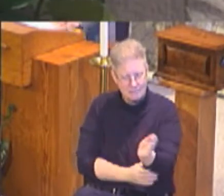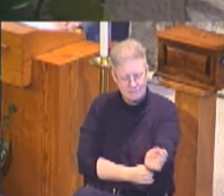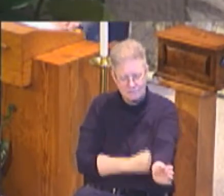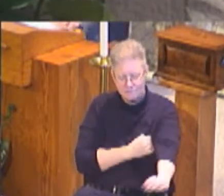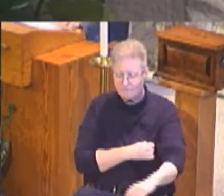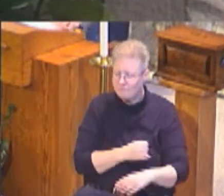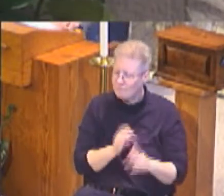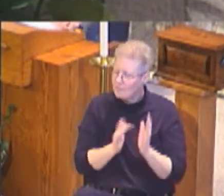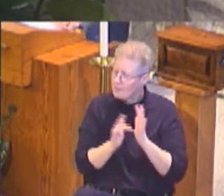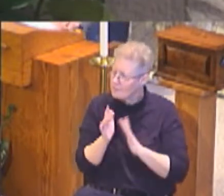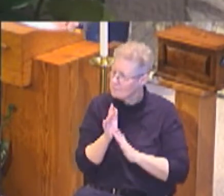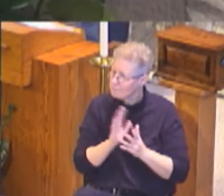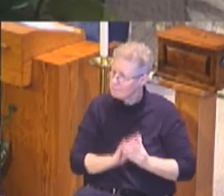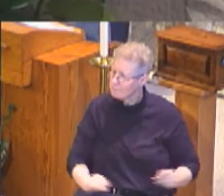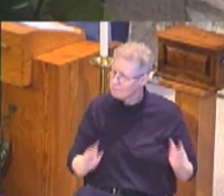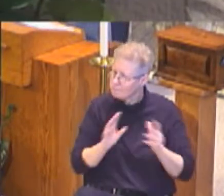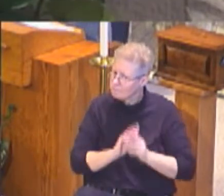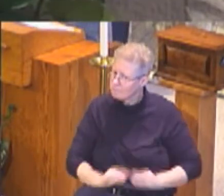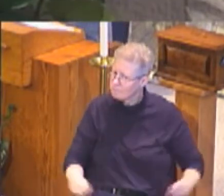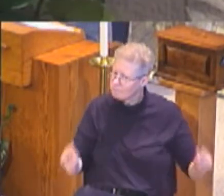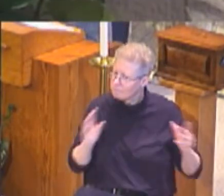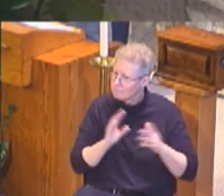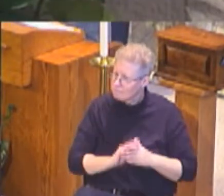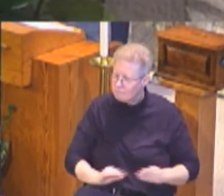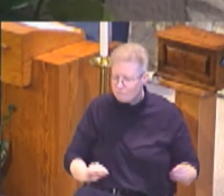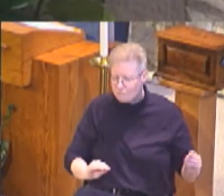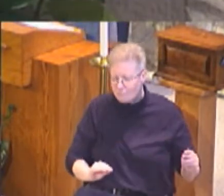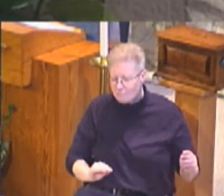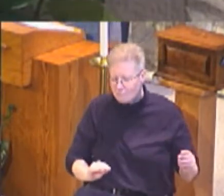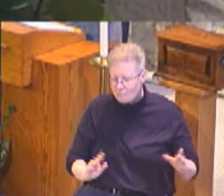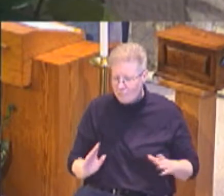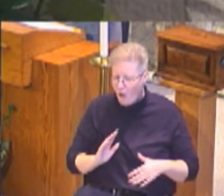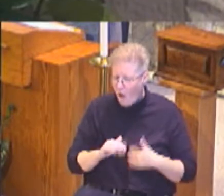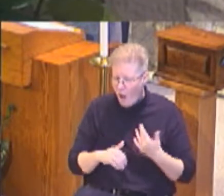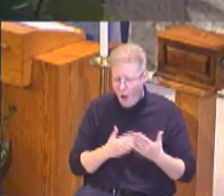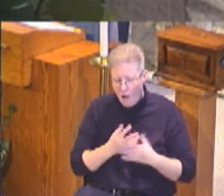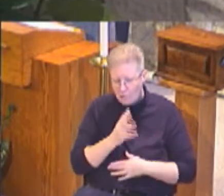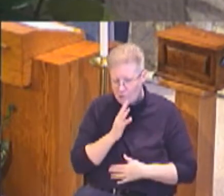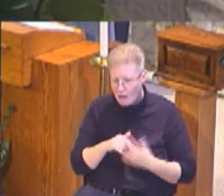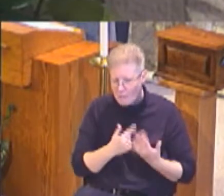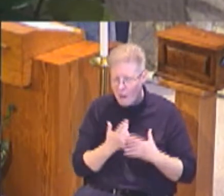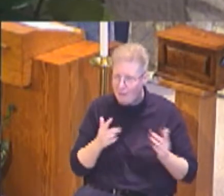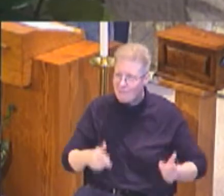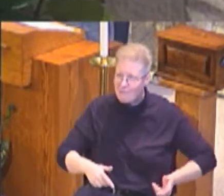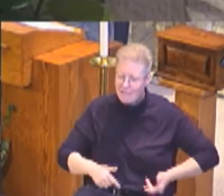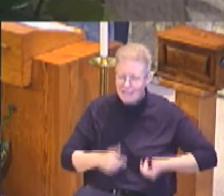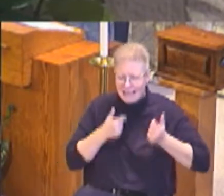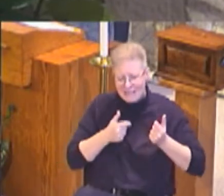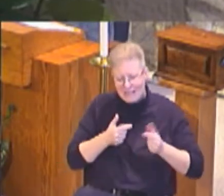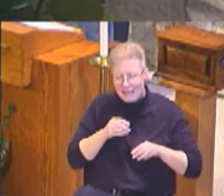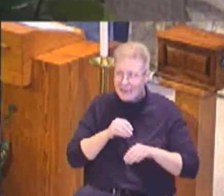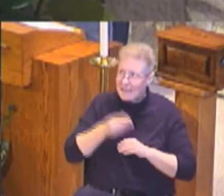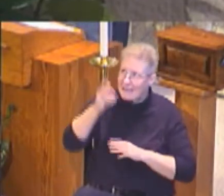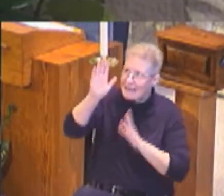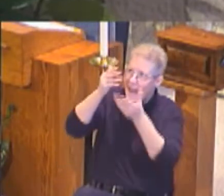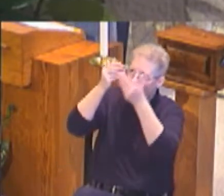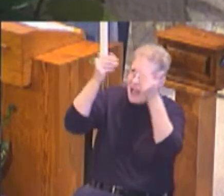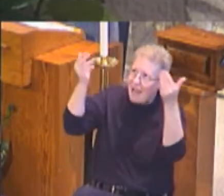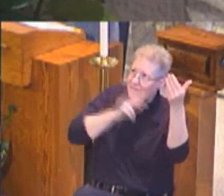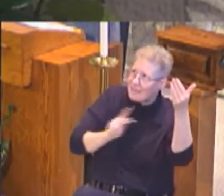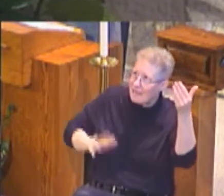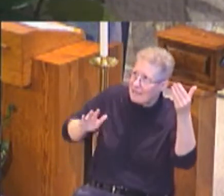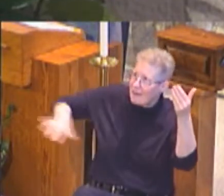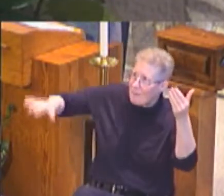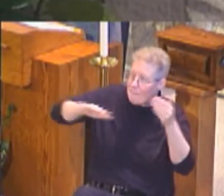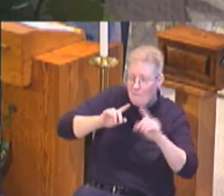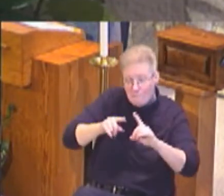parables, they're all about living in the kingdom of heaven. And of course, we know that the kingdom of heaven is here and